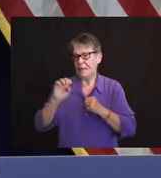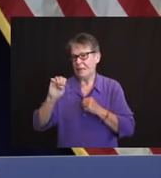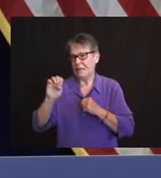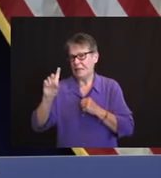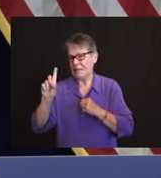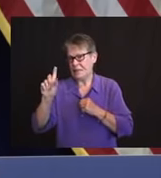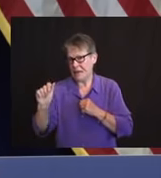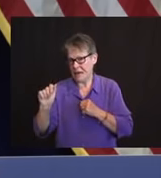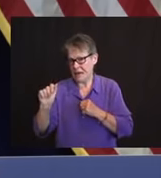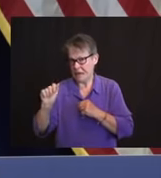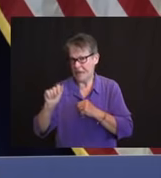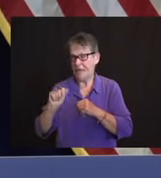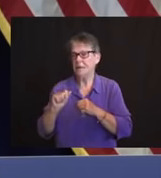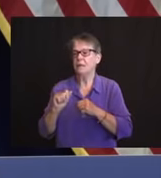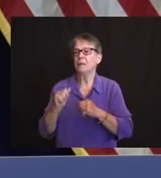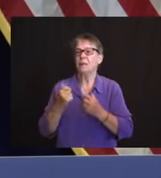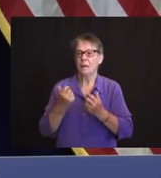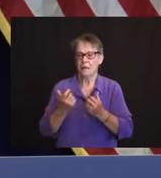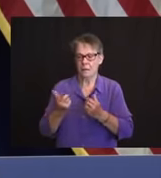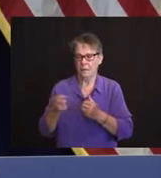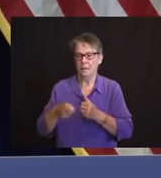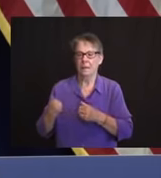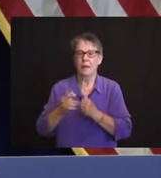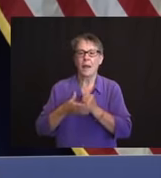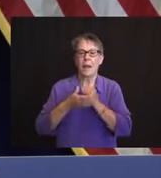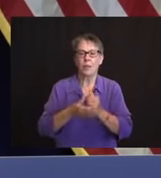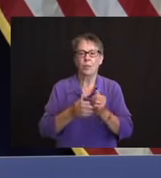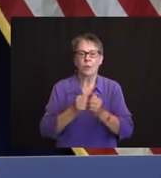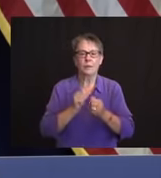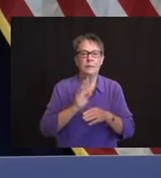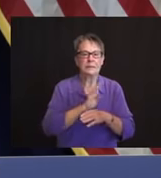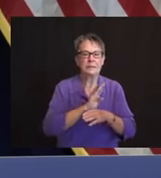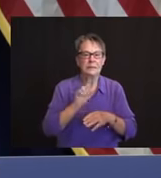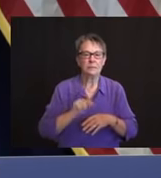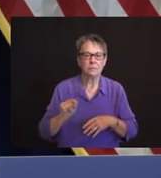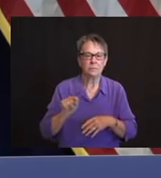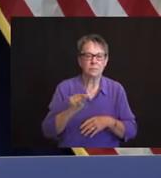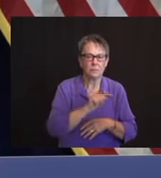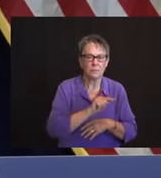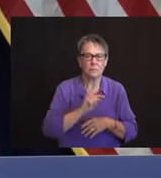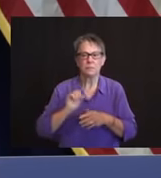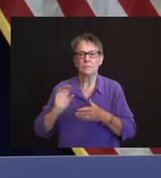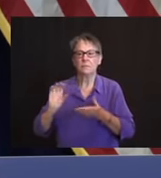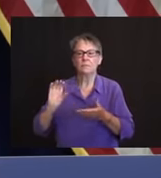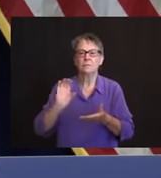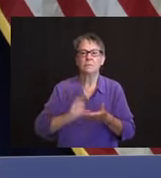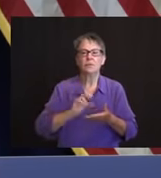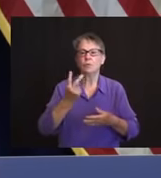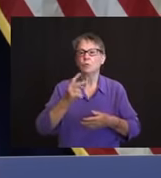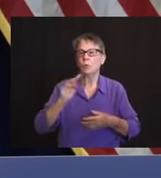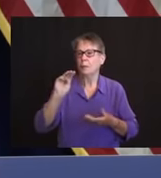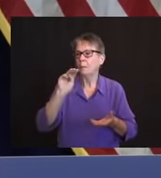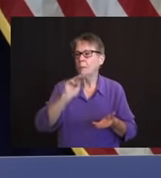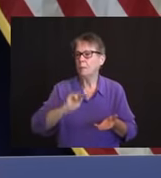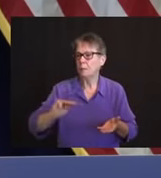greater Atlantic County region by providing $2 million in grant funding during the